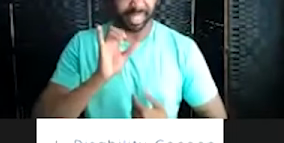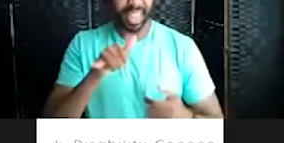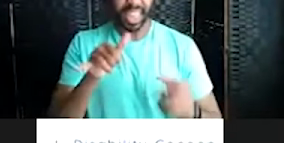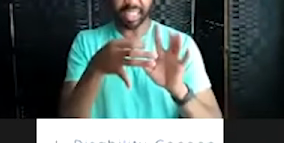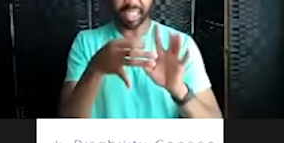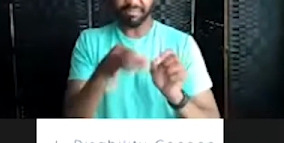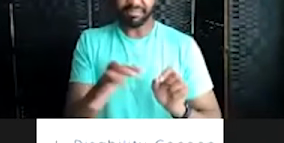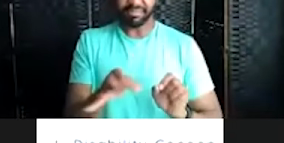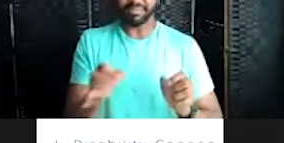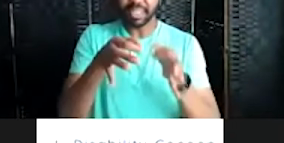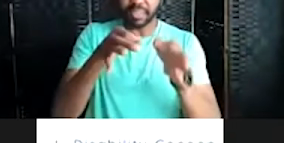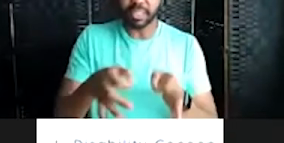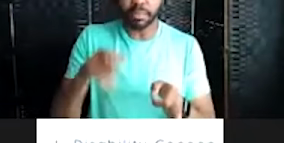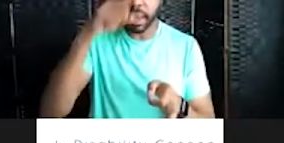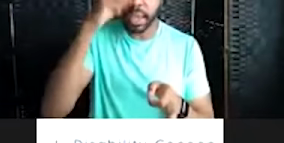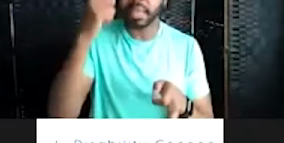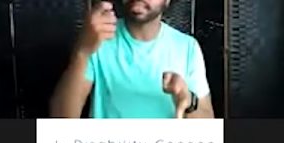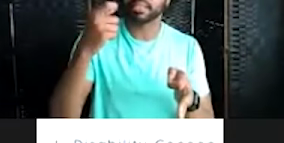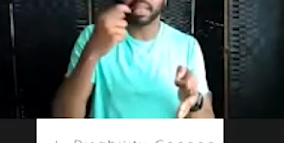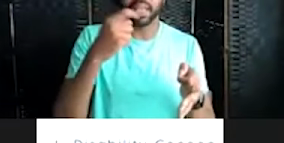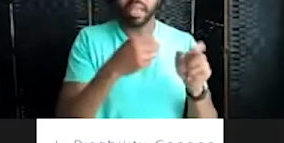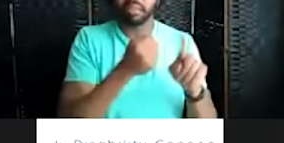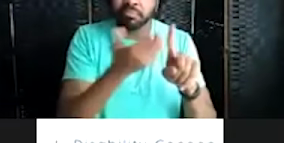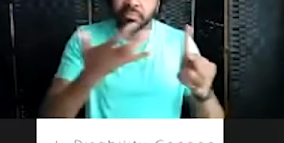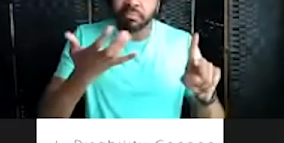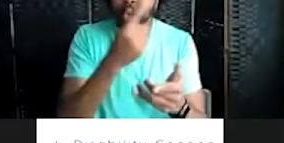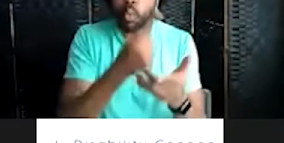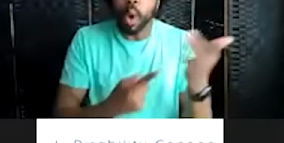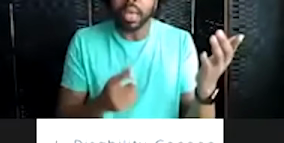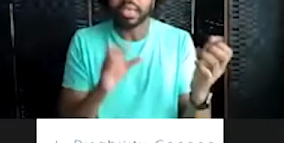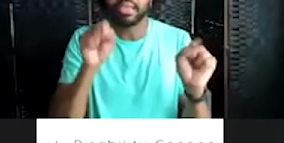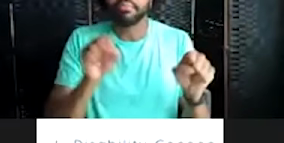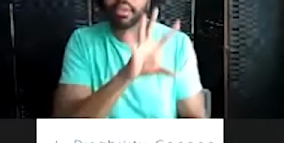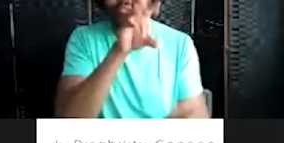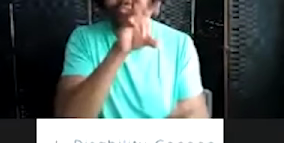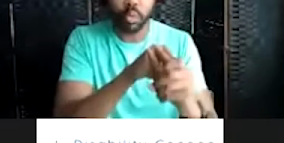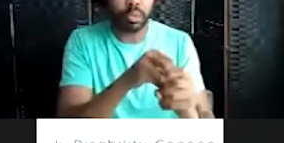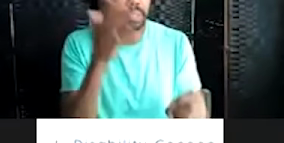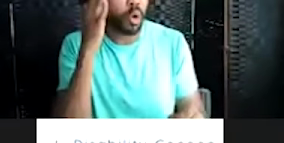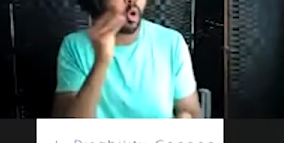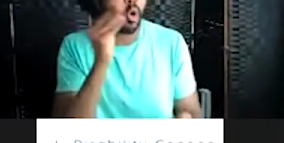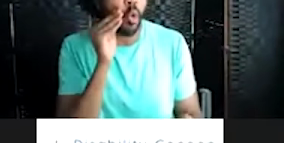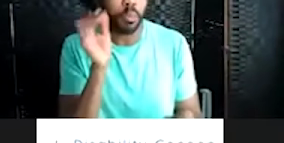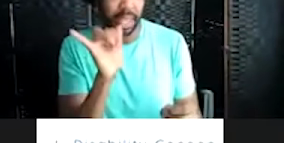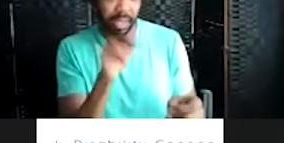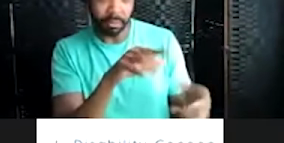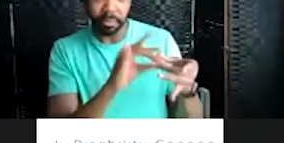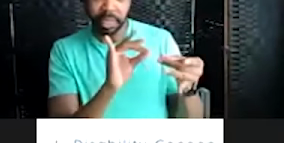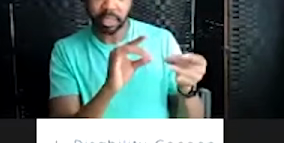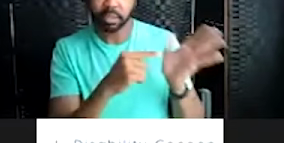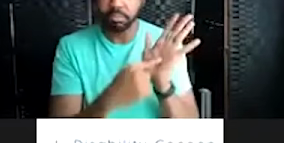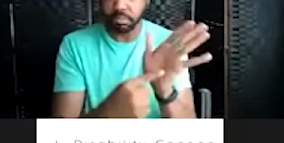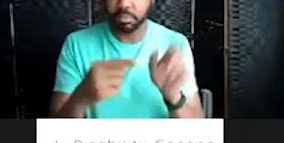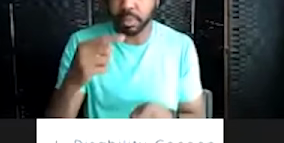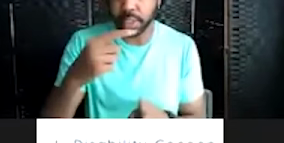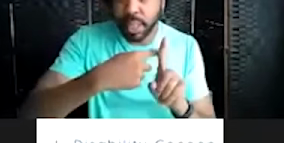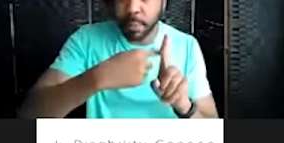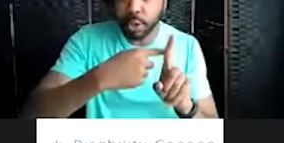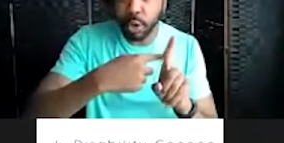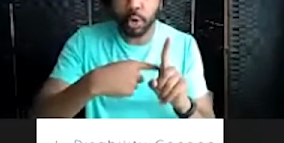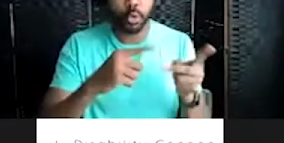what can be included in a smart home, from the temperature to access, all that good